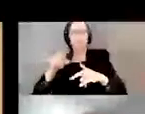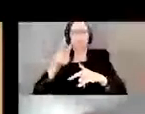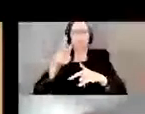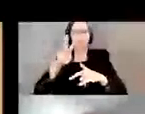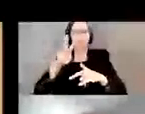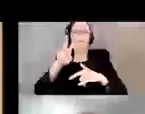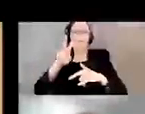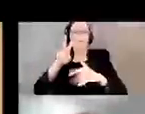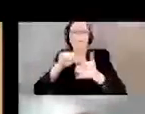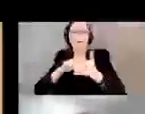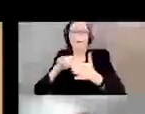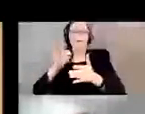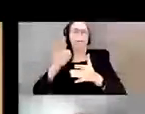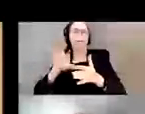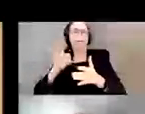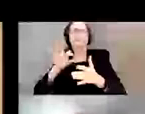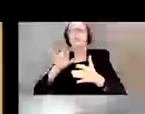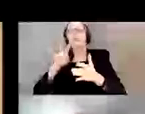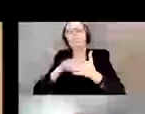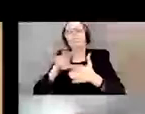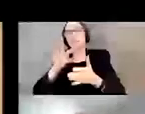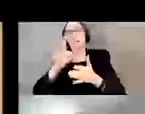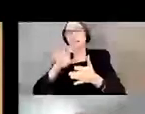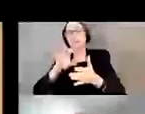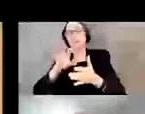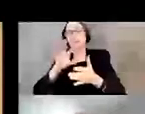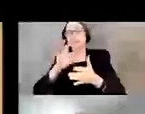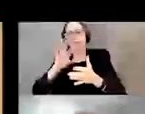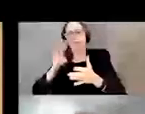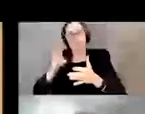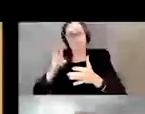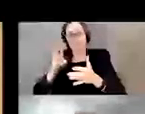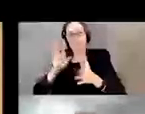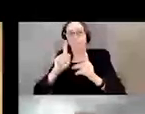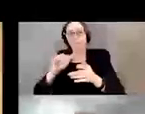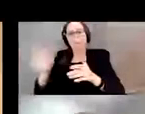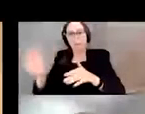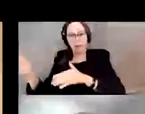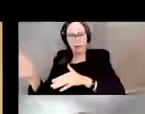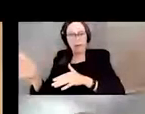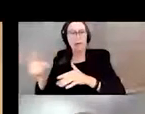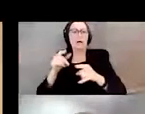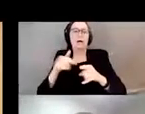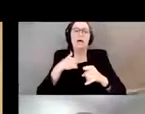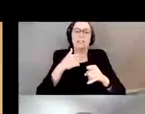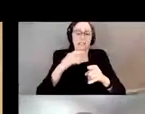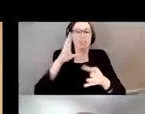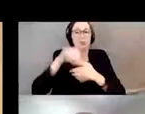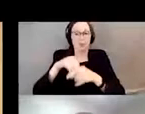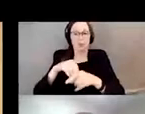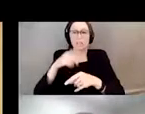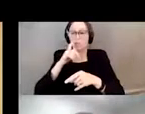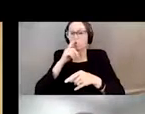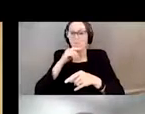2,996 people being killed, including the 19 hijackers. The hijackers in this attack are